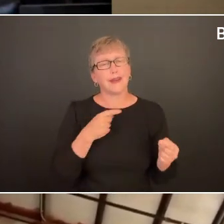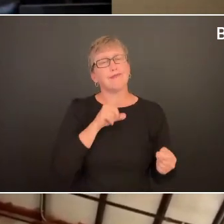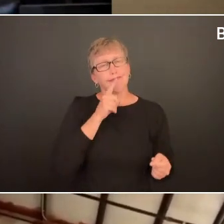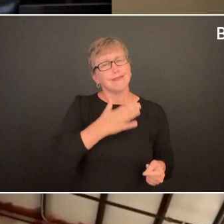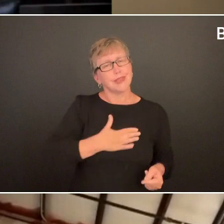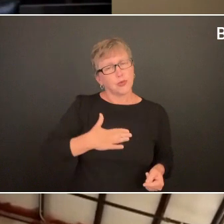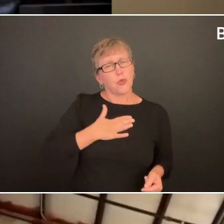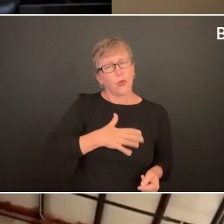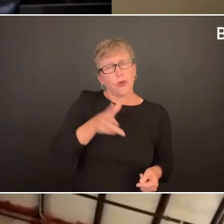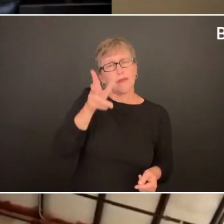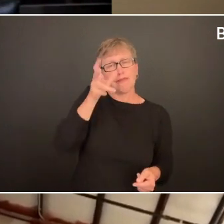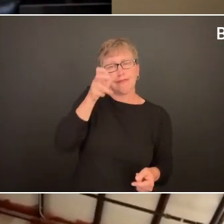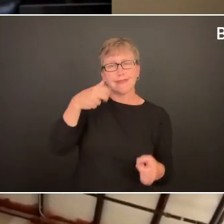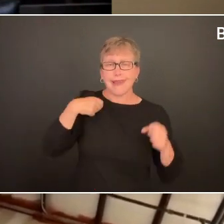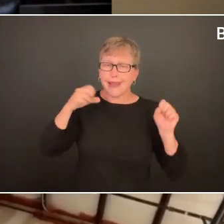hurts.